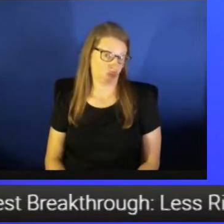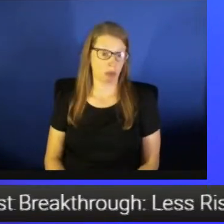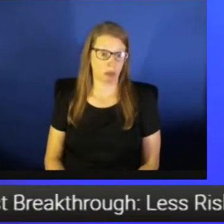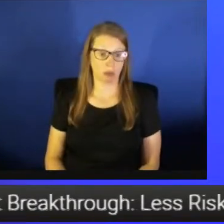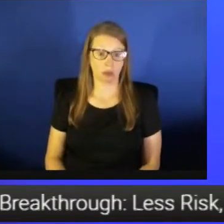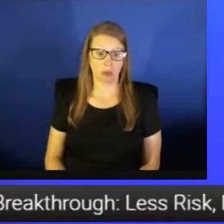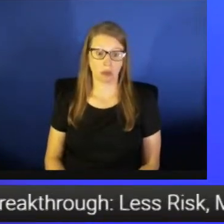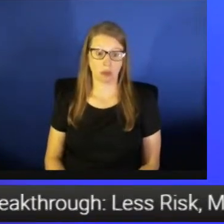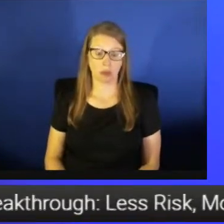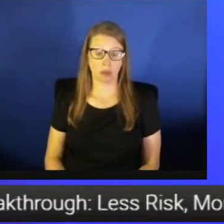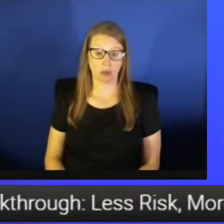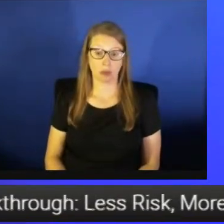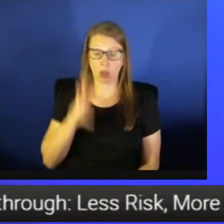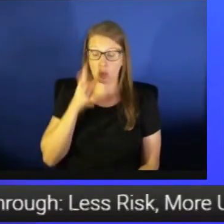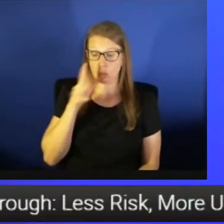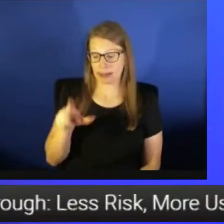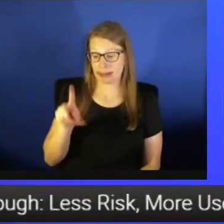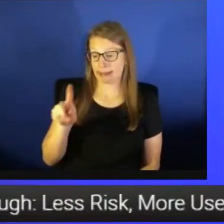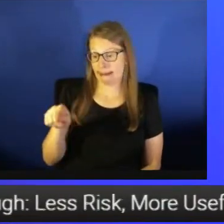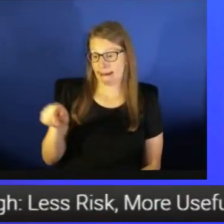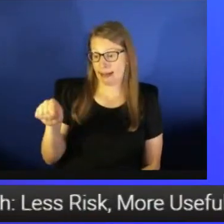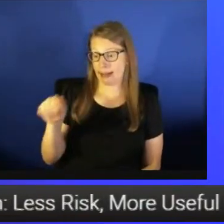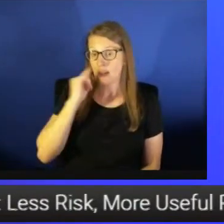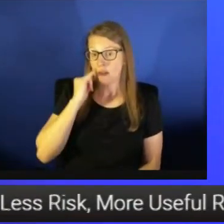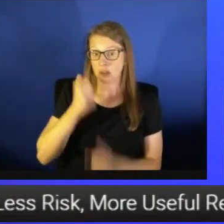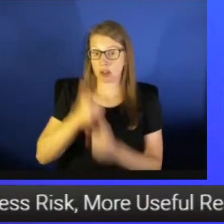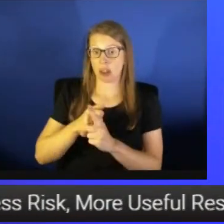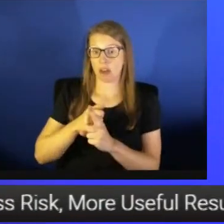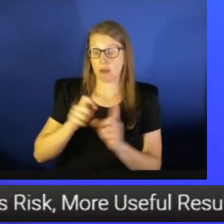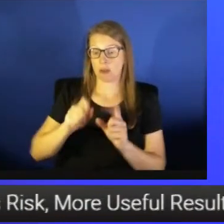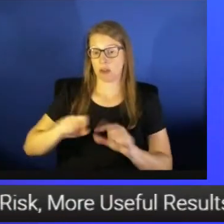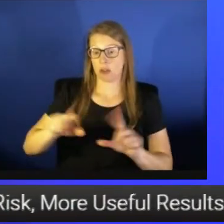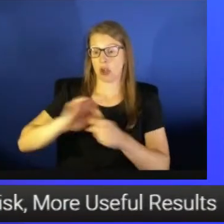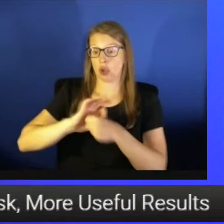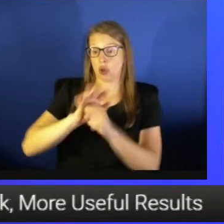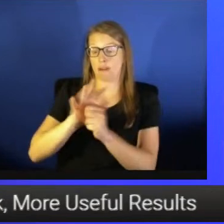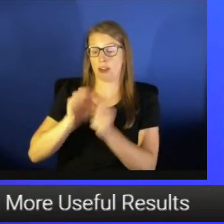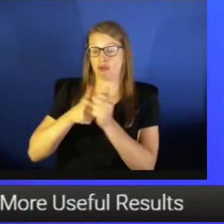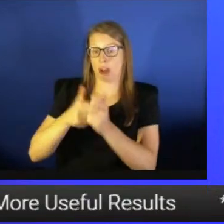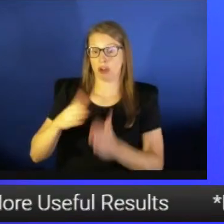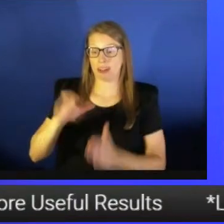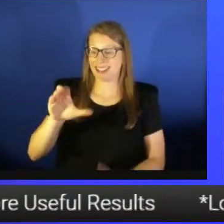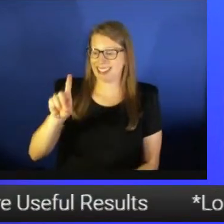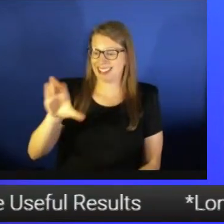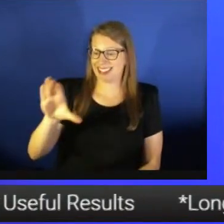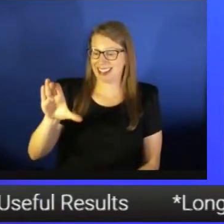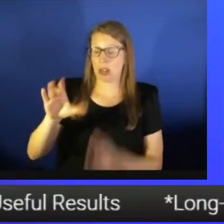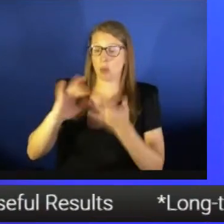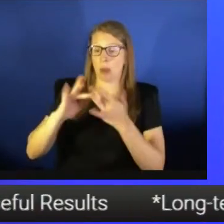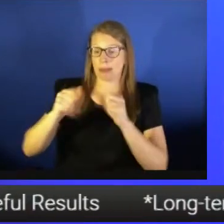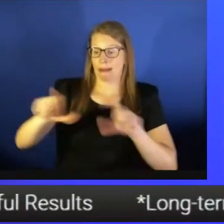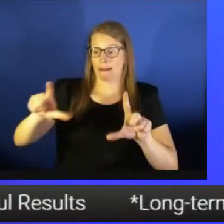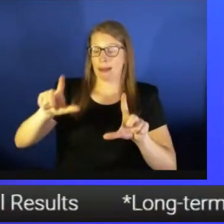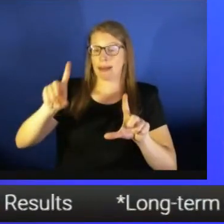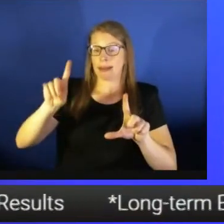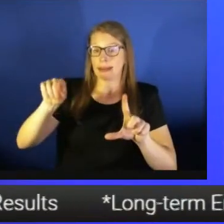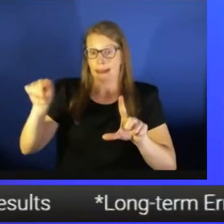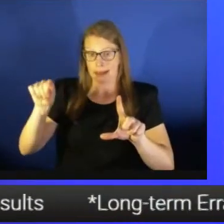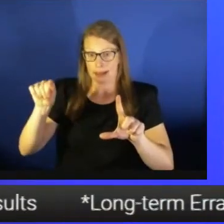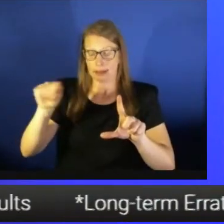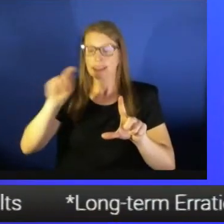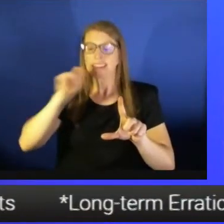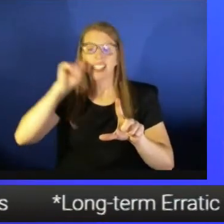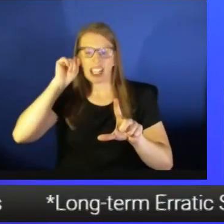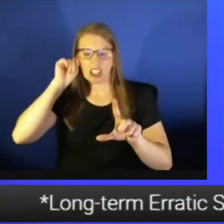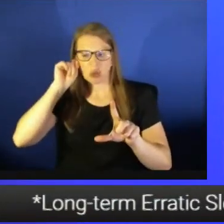need data. You know, if you go to the COVID tracker, part of the CDC's website, you'll see data about adults and teens, you know, that